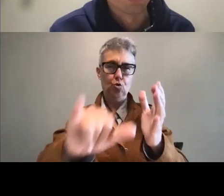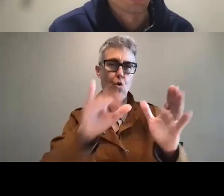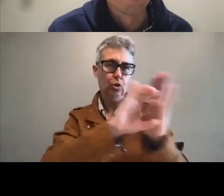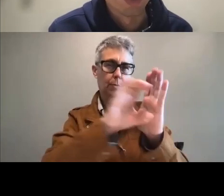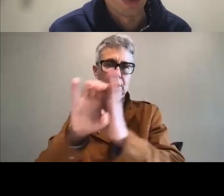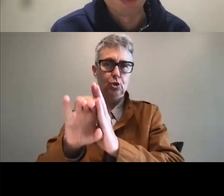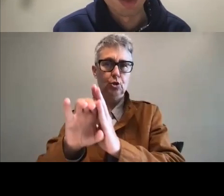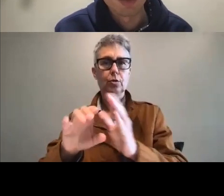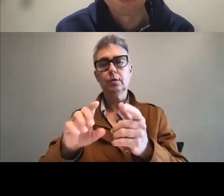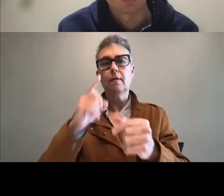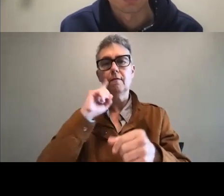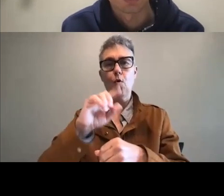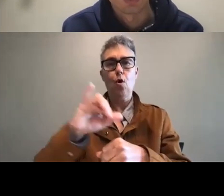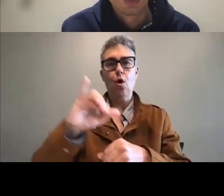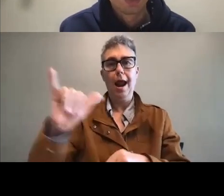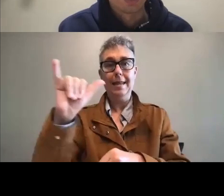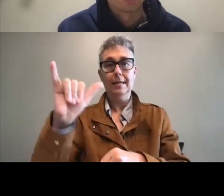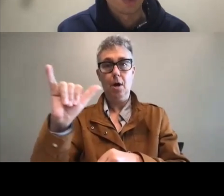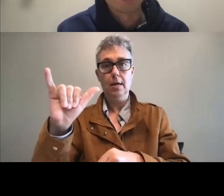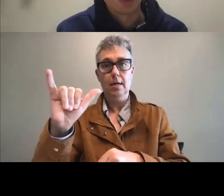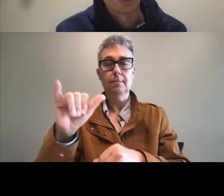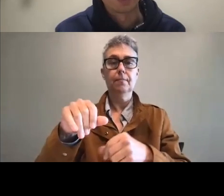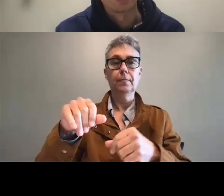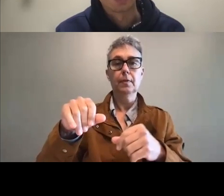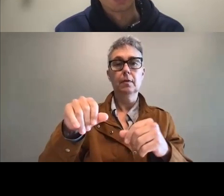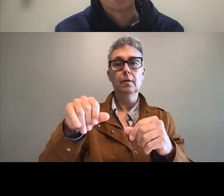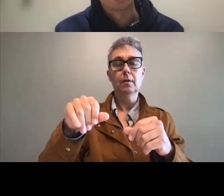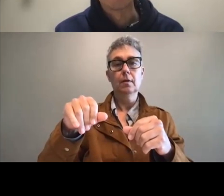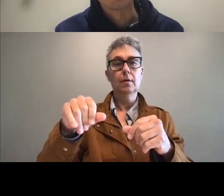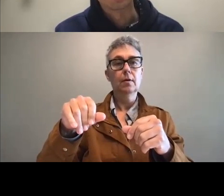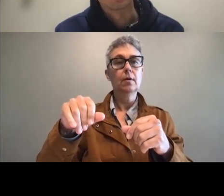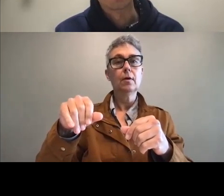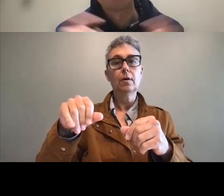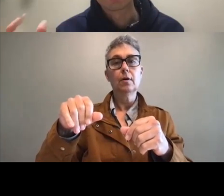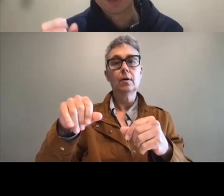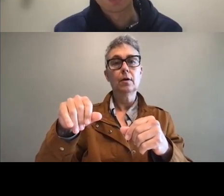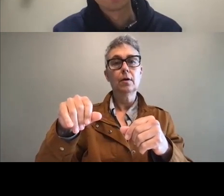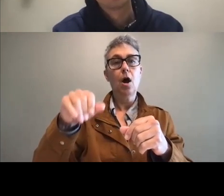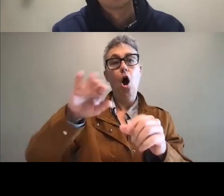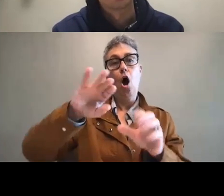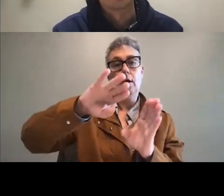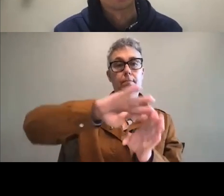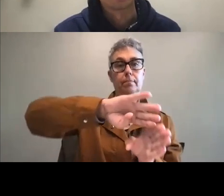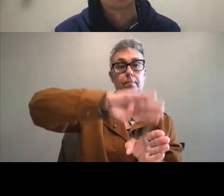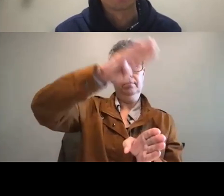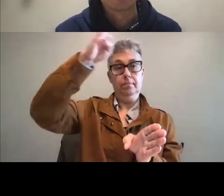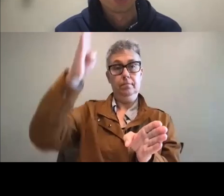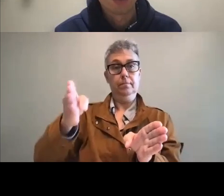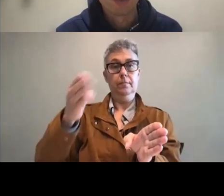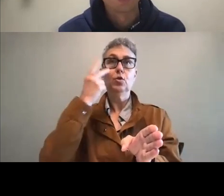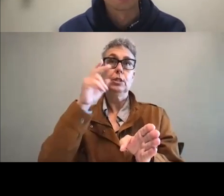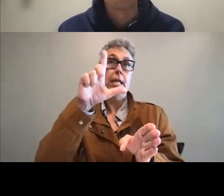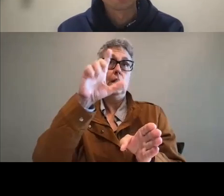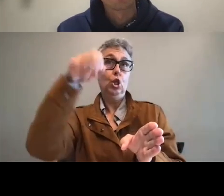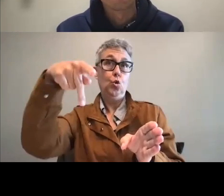visualization for antibody. Basically, the top side is a CDR structure, and each